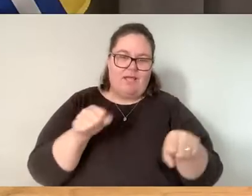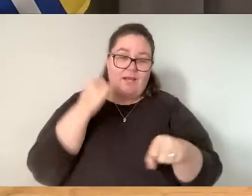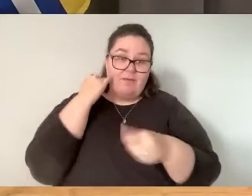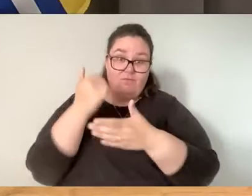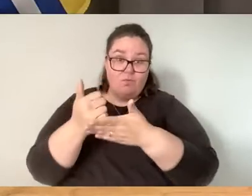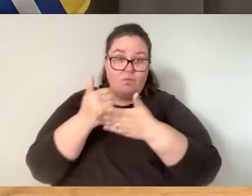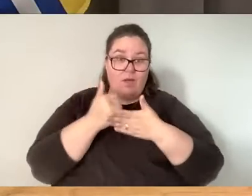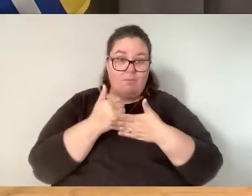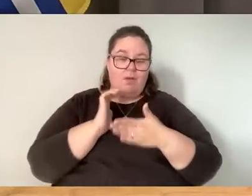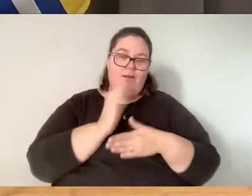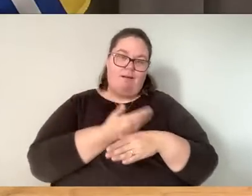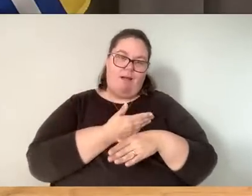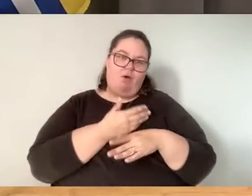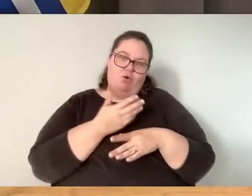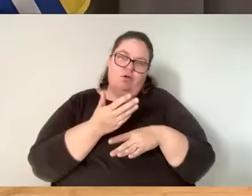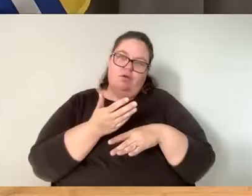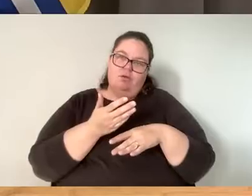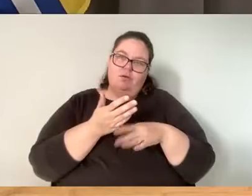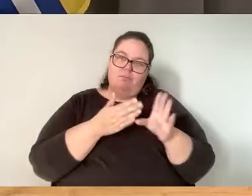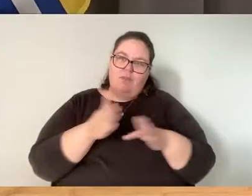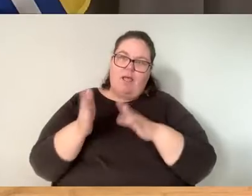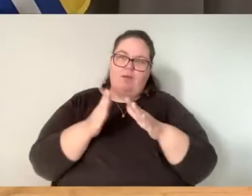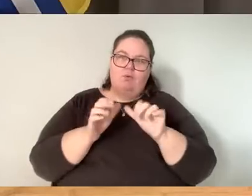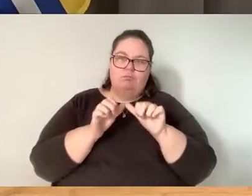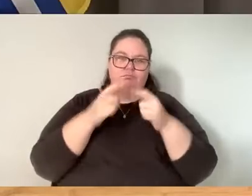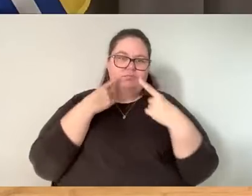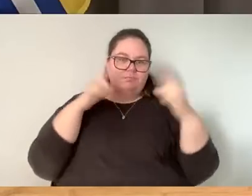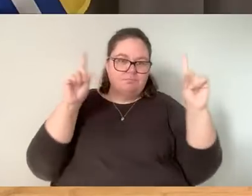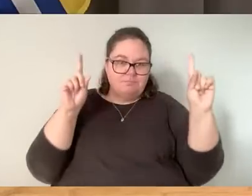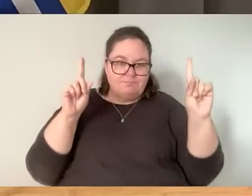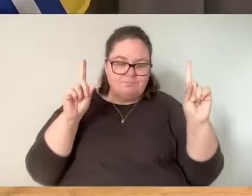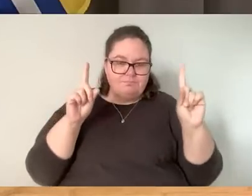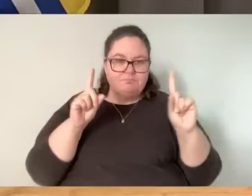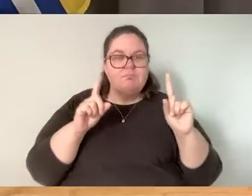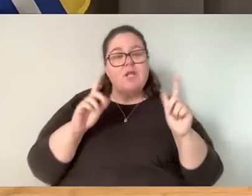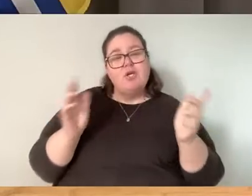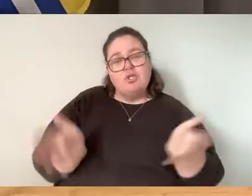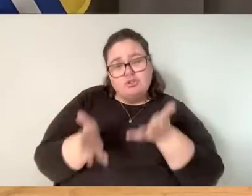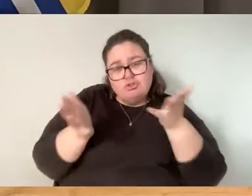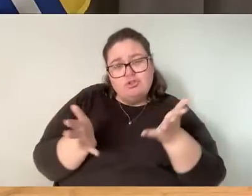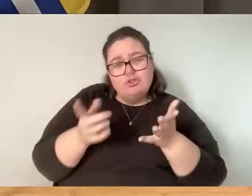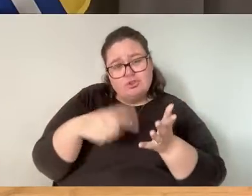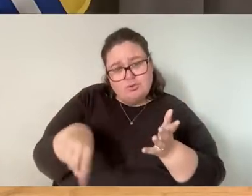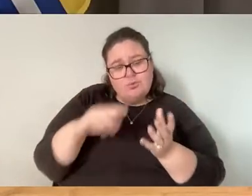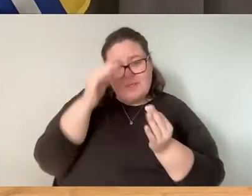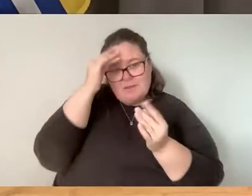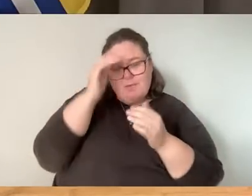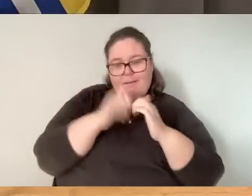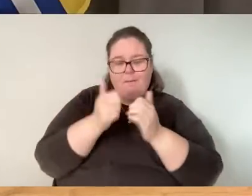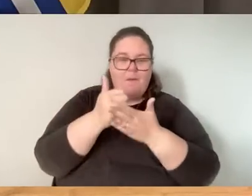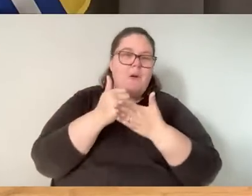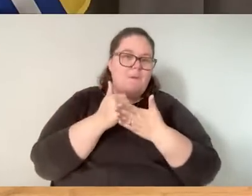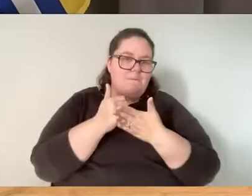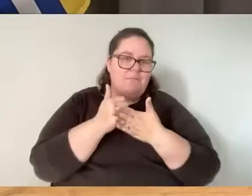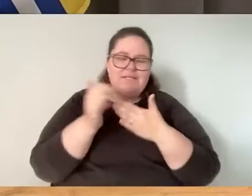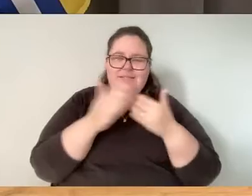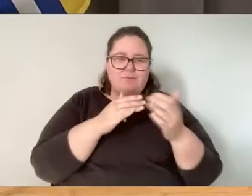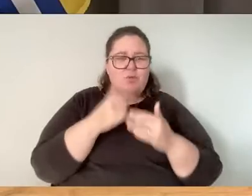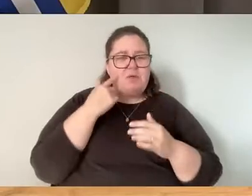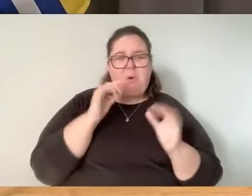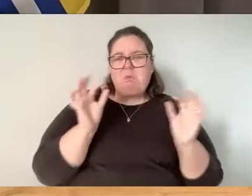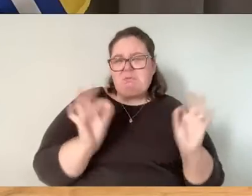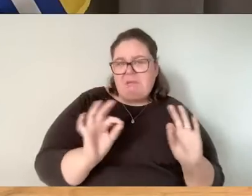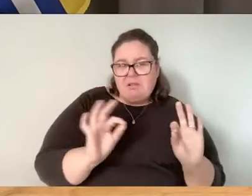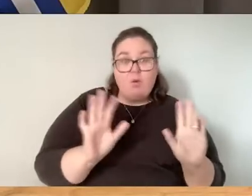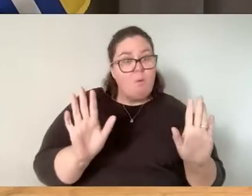tous les Néo-Brunswickers I would like to encourage all New Brunswickers to think about what they can do, big or small, to help remove